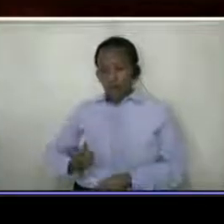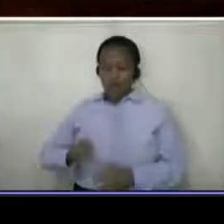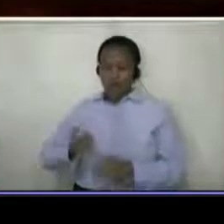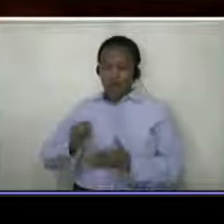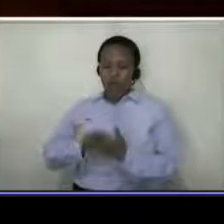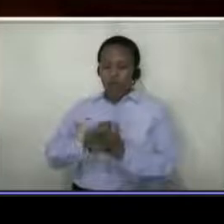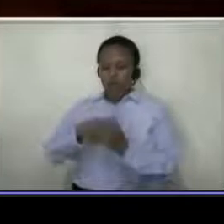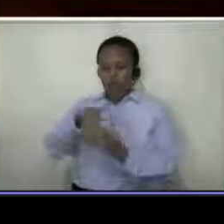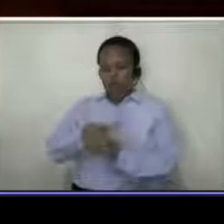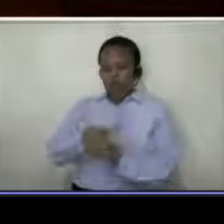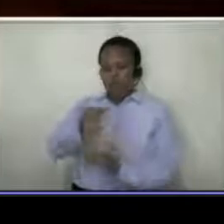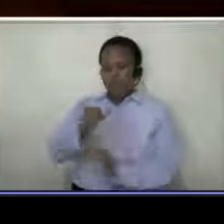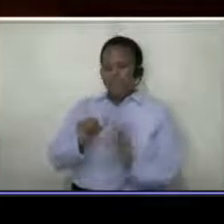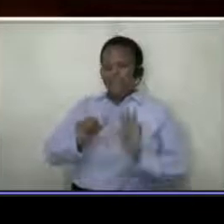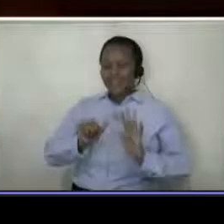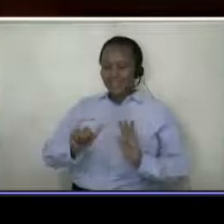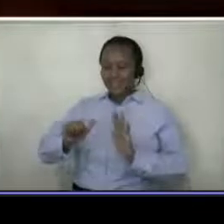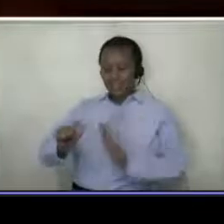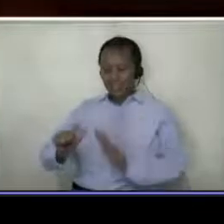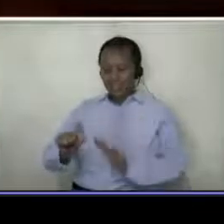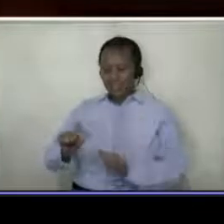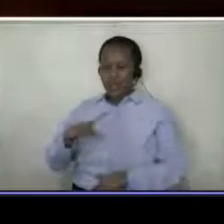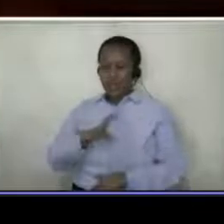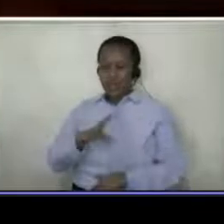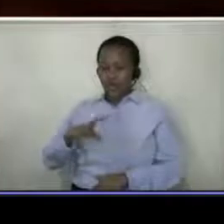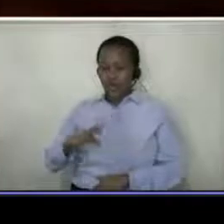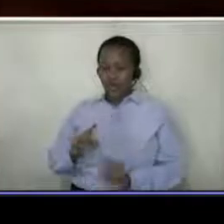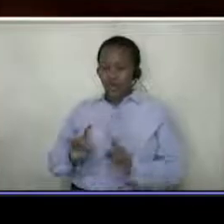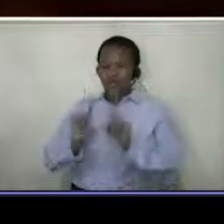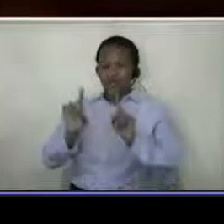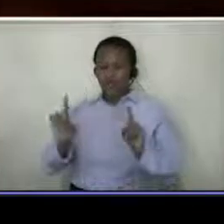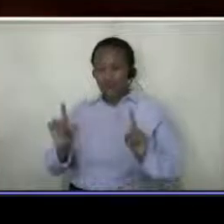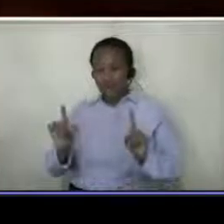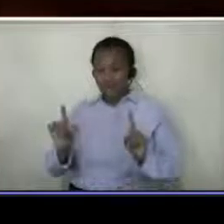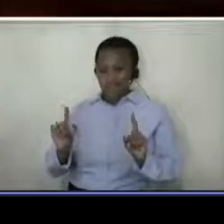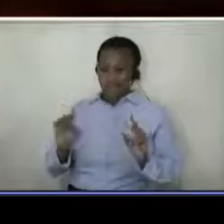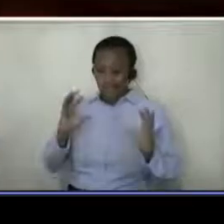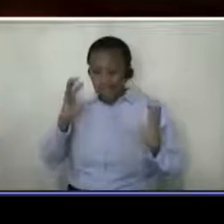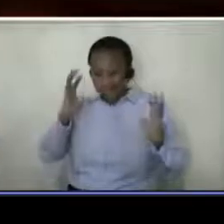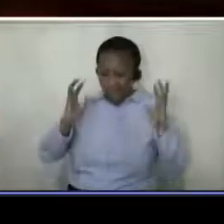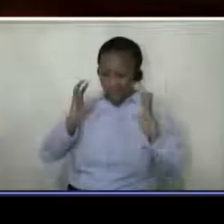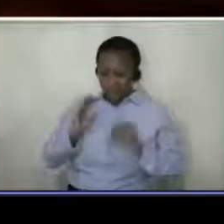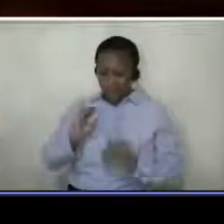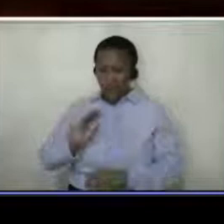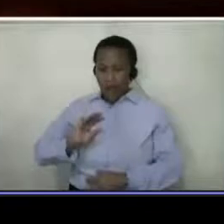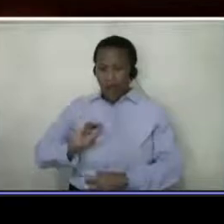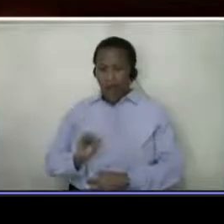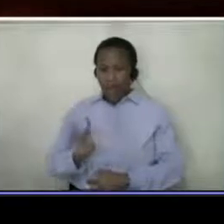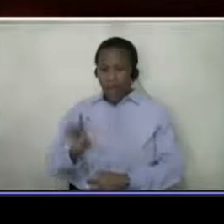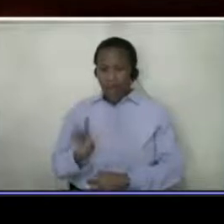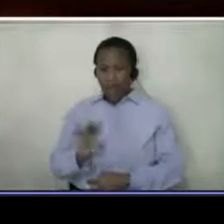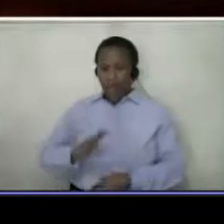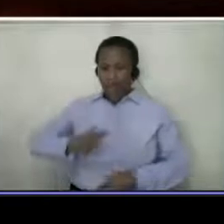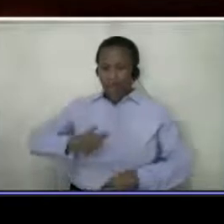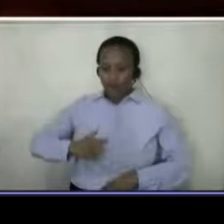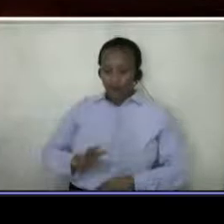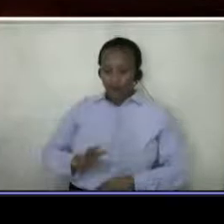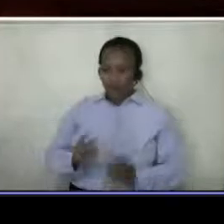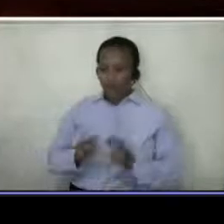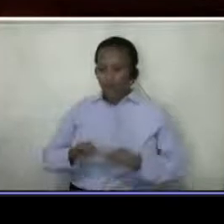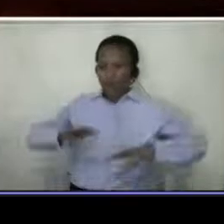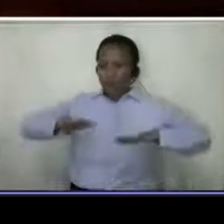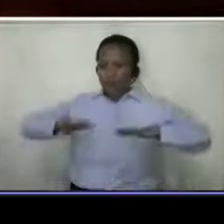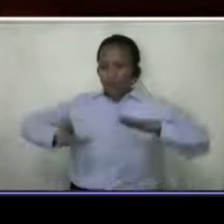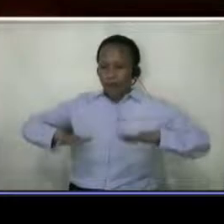hung councils. However, the dilemma that we face is that political party coalition partners try to strike a balance of attending